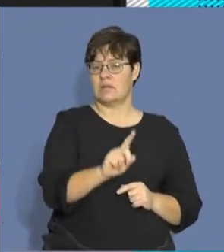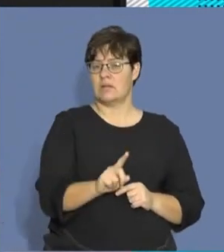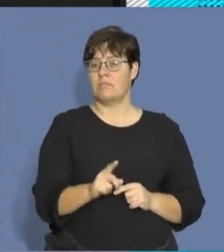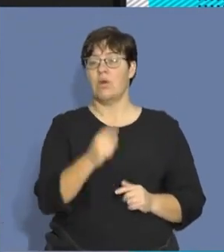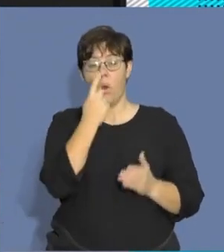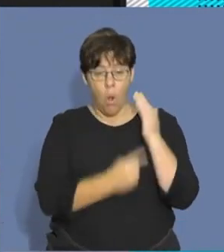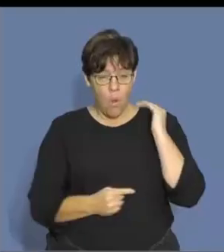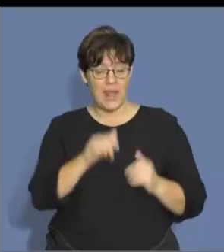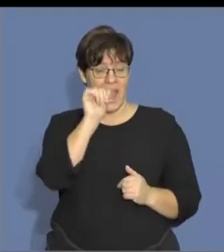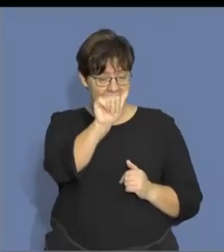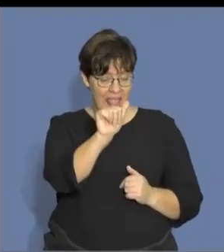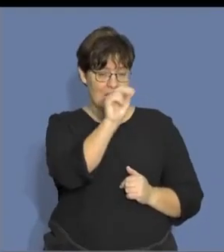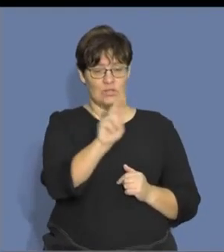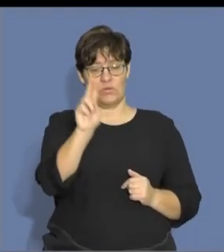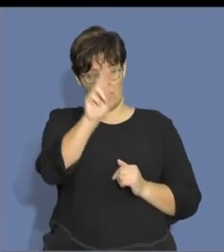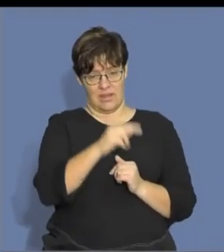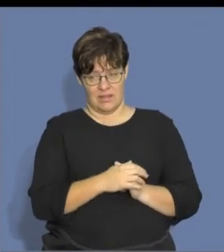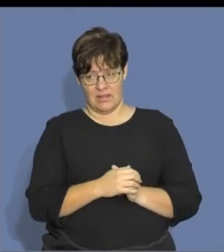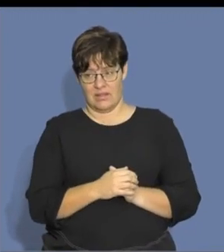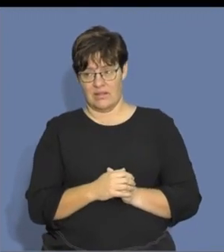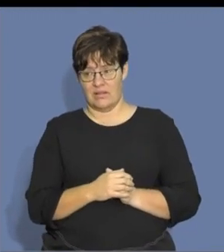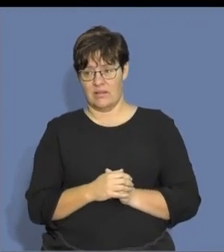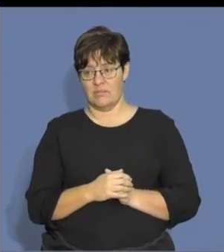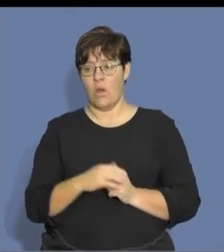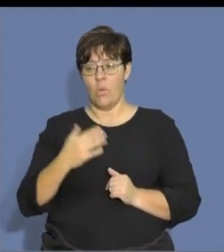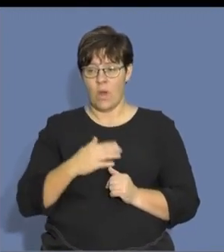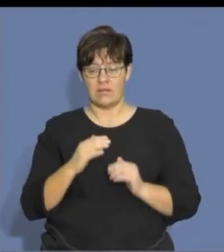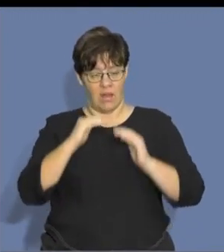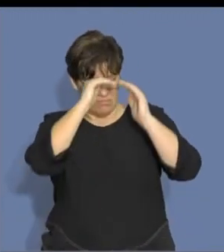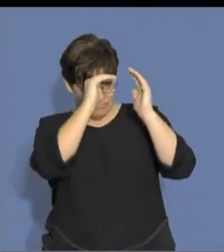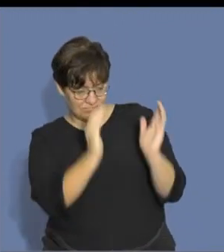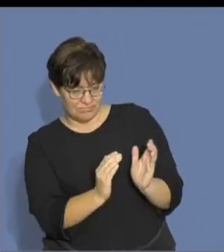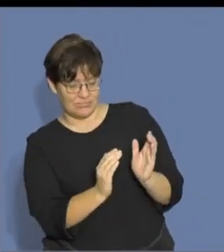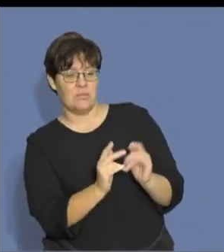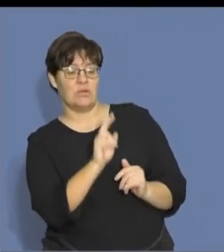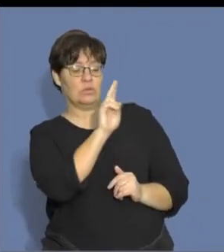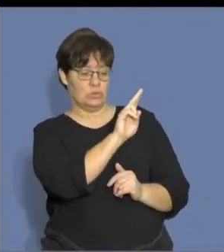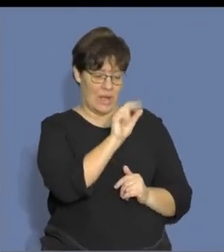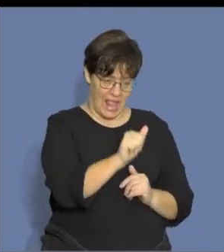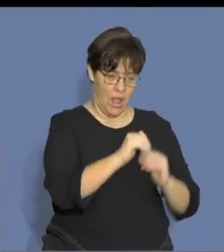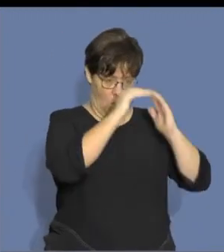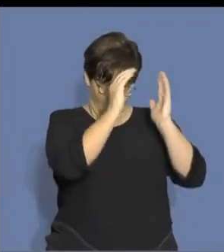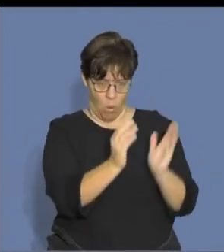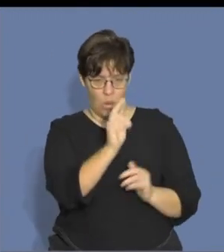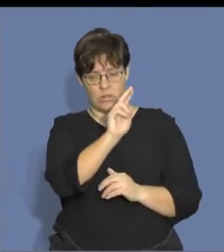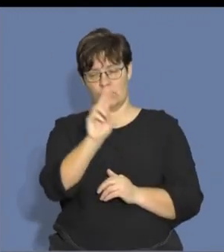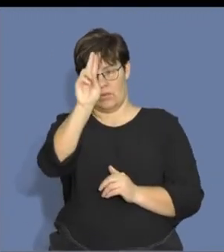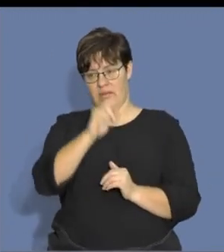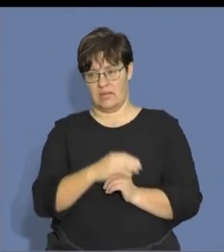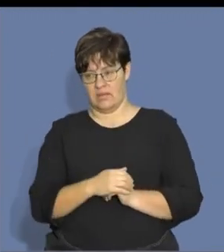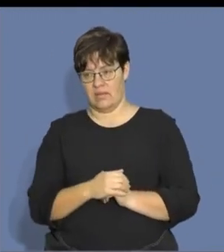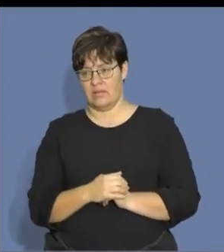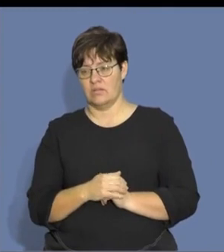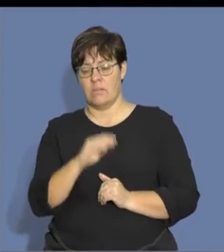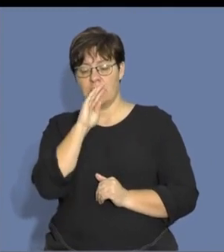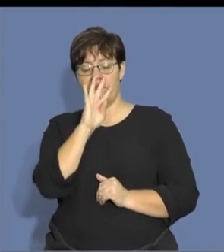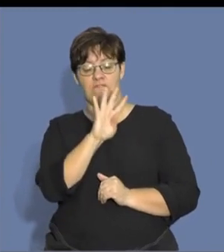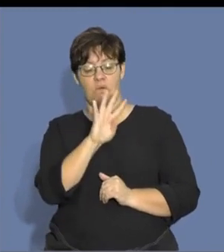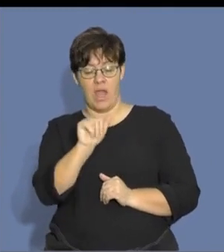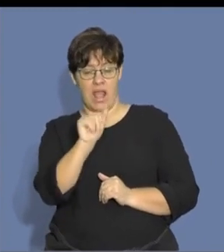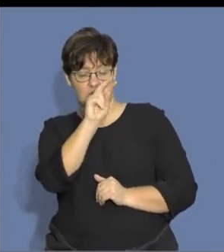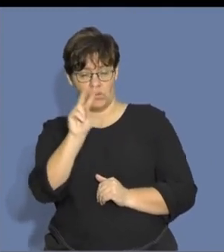squaring the a, and what I want to be squaring is the whole x coordinate, which is 2a. And so if I do this, I'm going to get 4a